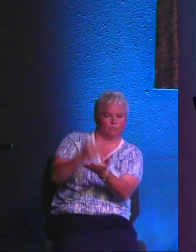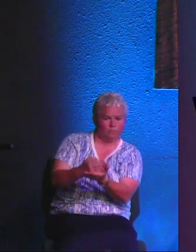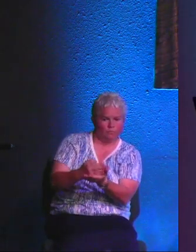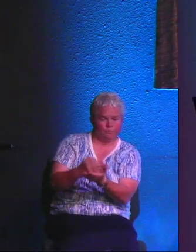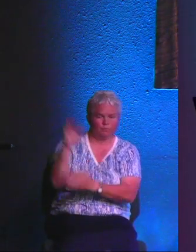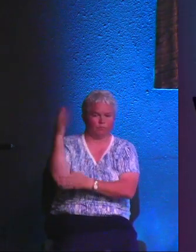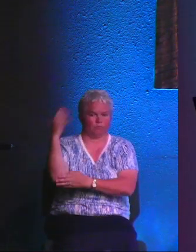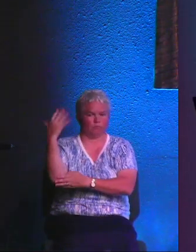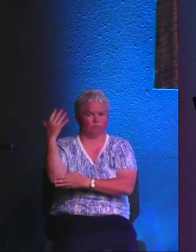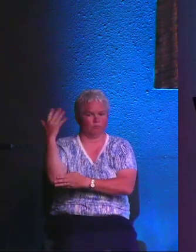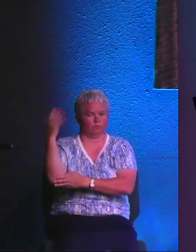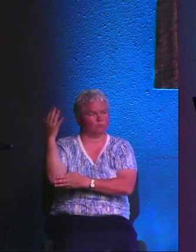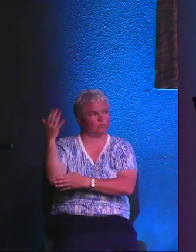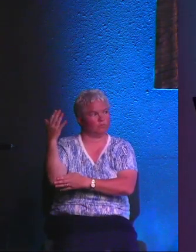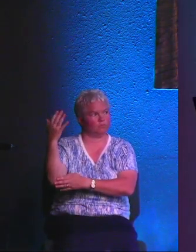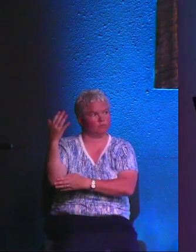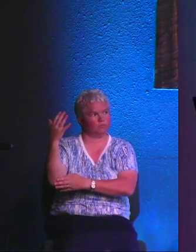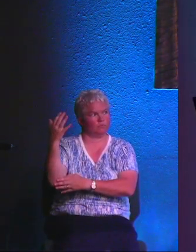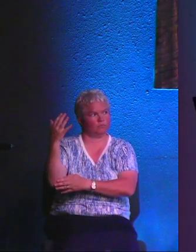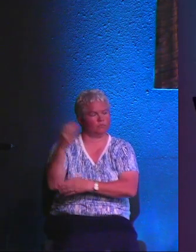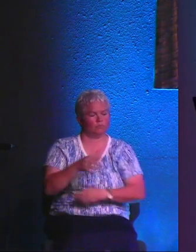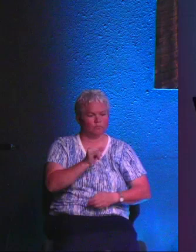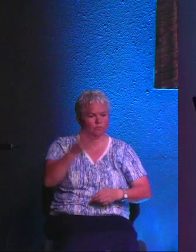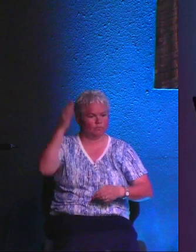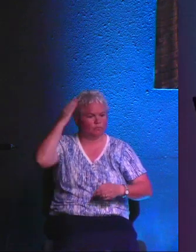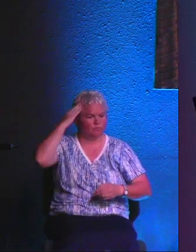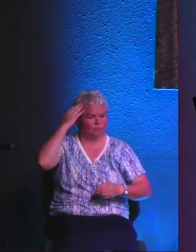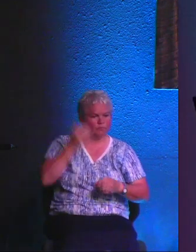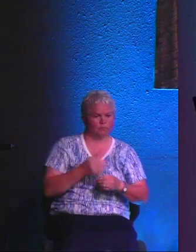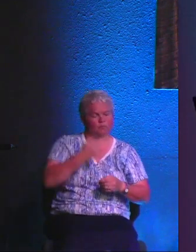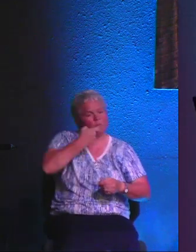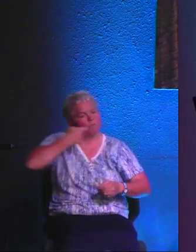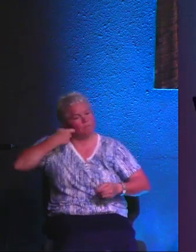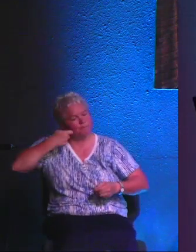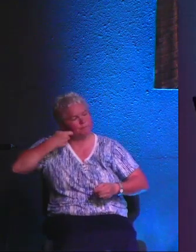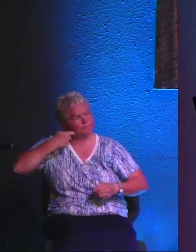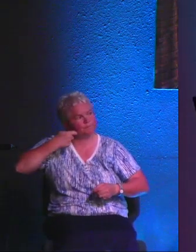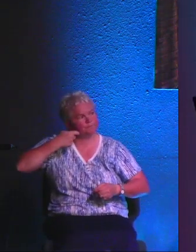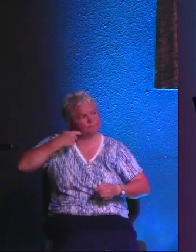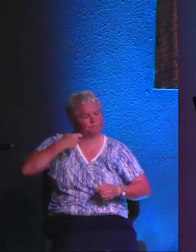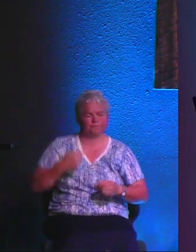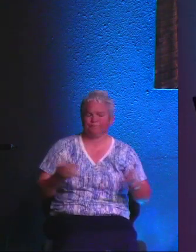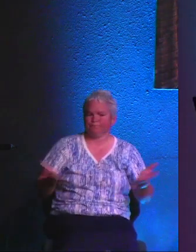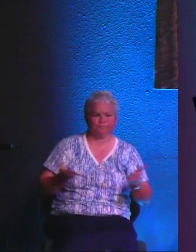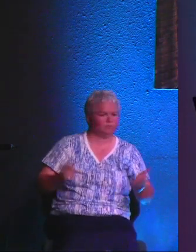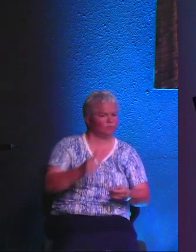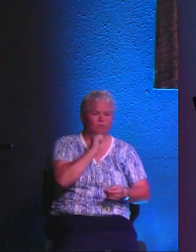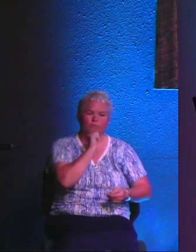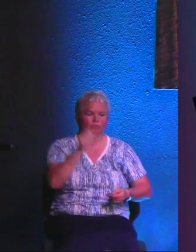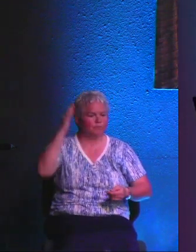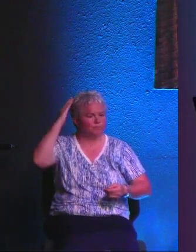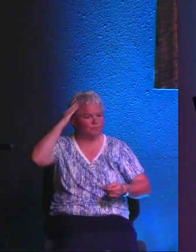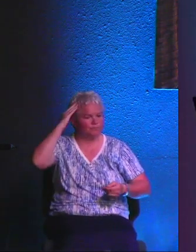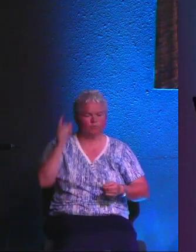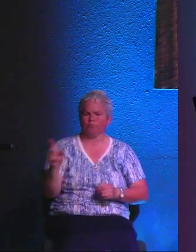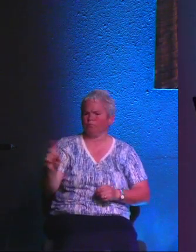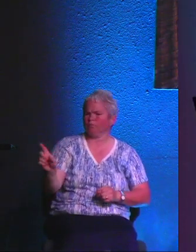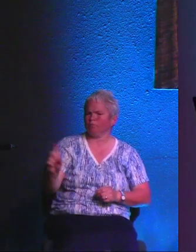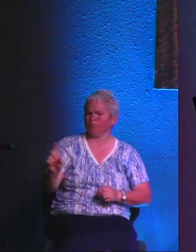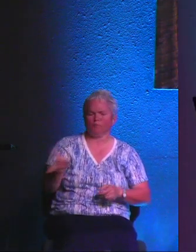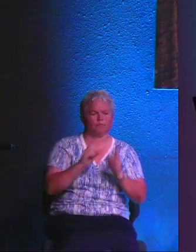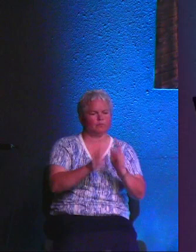stopped by a tree. At this point, I knew I had an addiction, but I didn't know what to do or where to